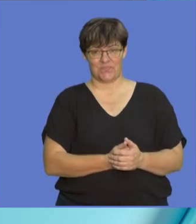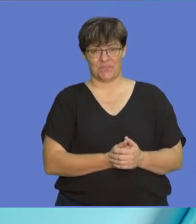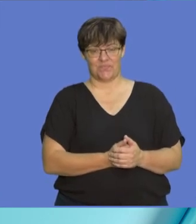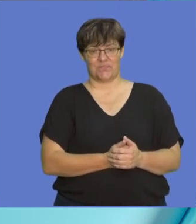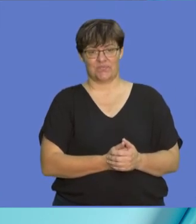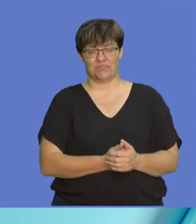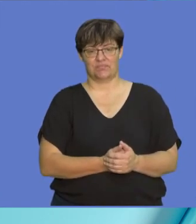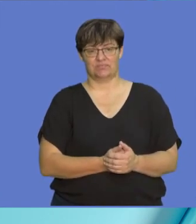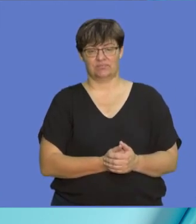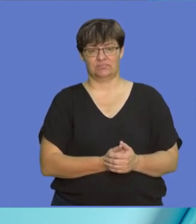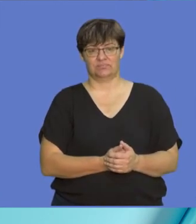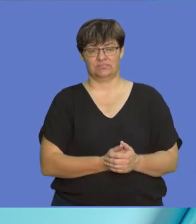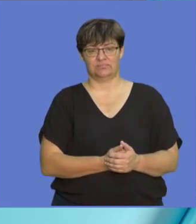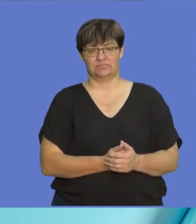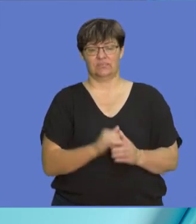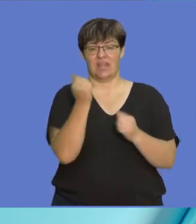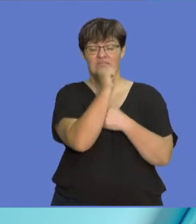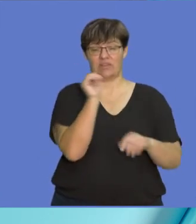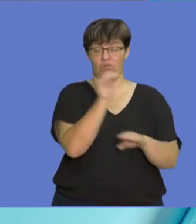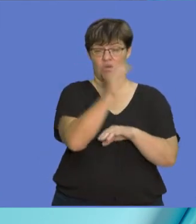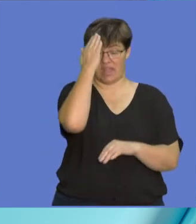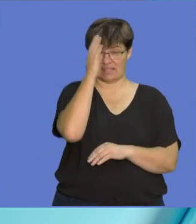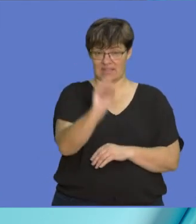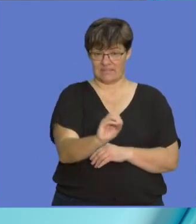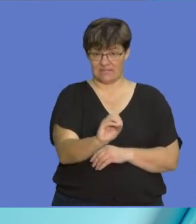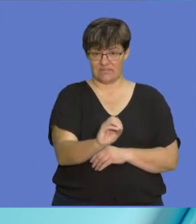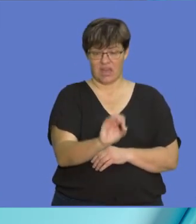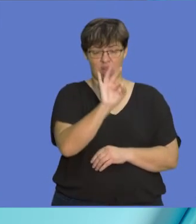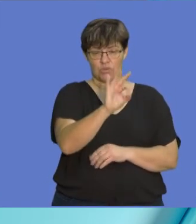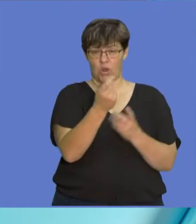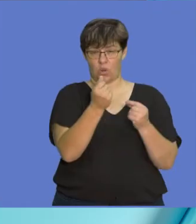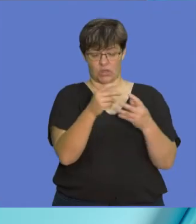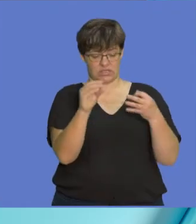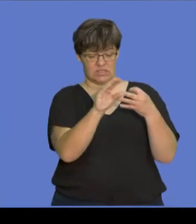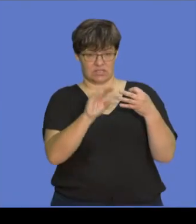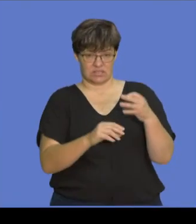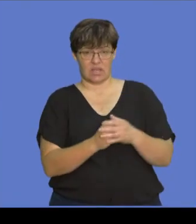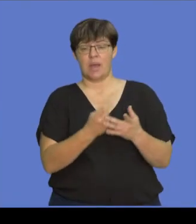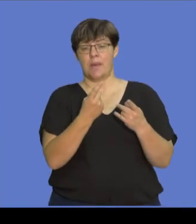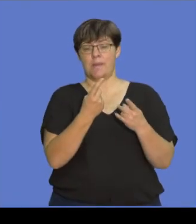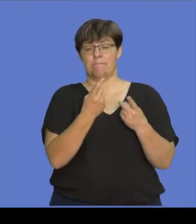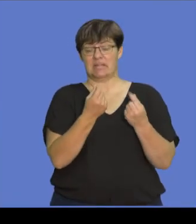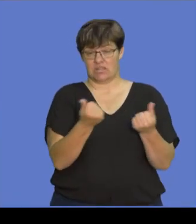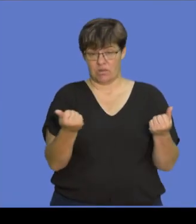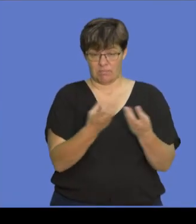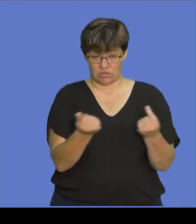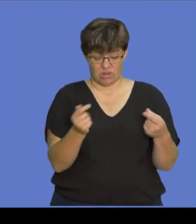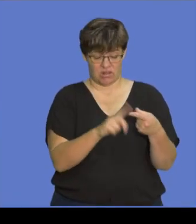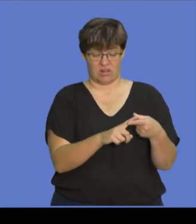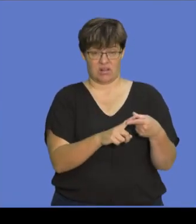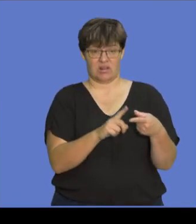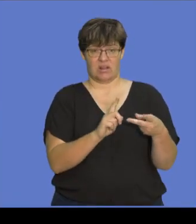There we go. We've got our factory overhead, so we've got our three cost components. We've got our material, right? We've